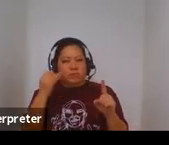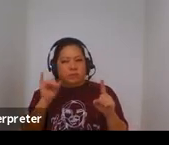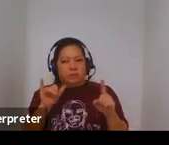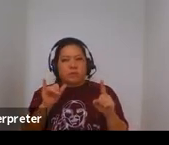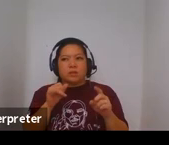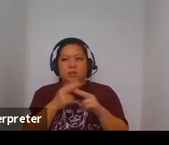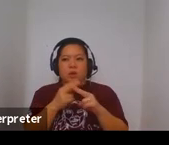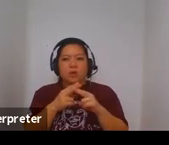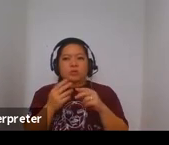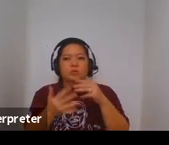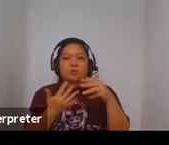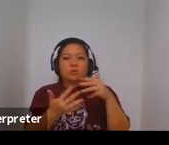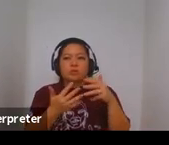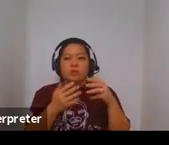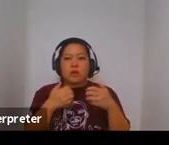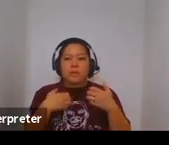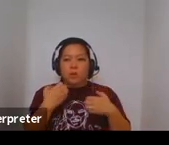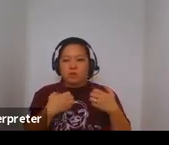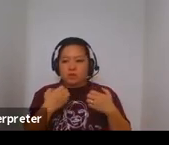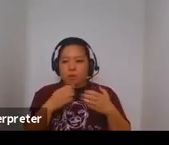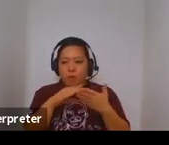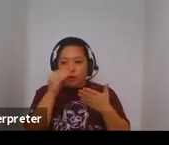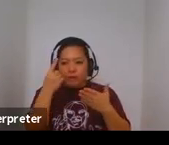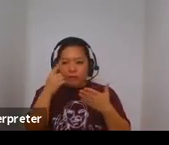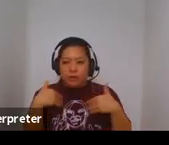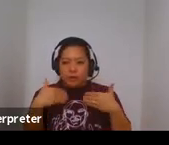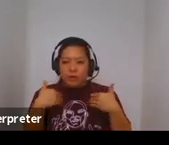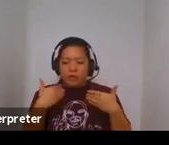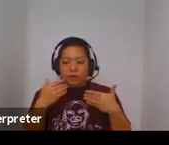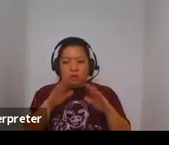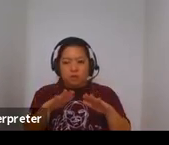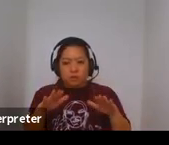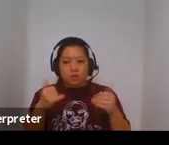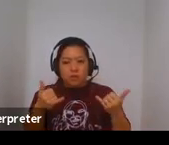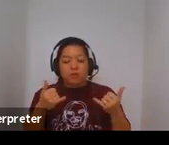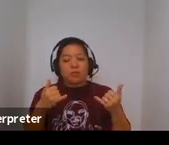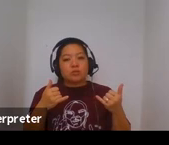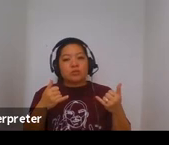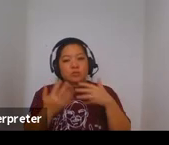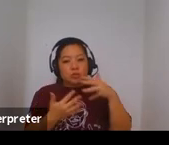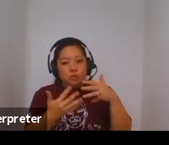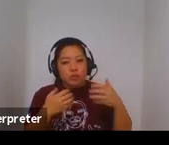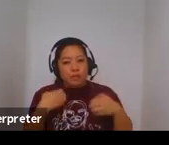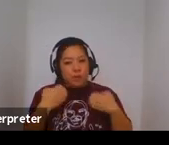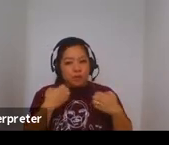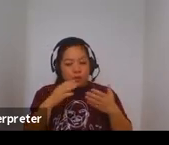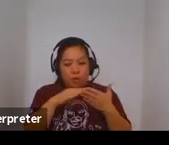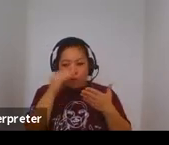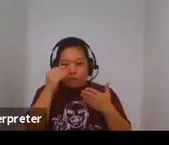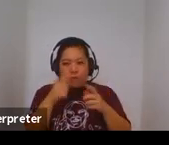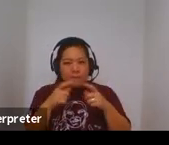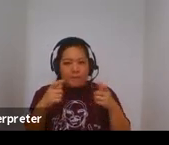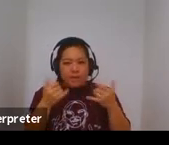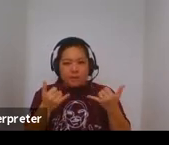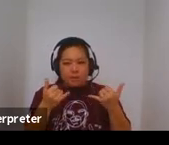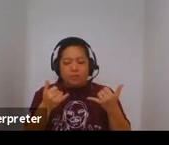called social emotional learning for young children. Social emotional learning is huge.